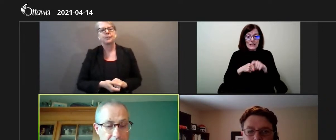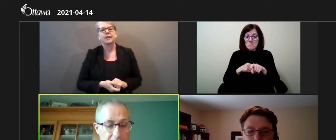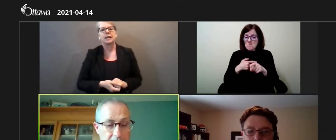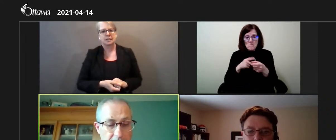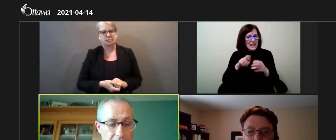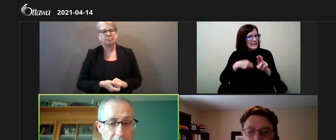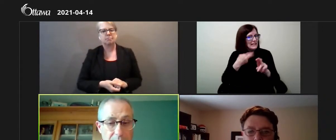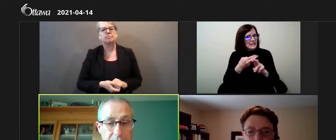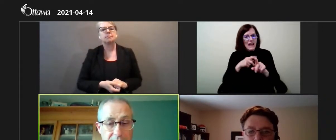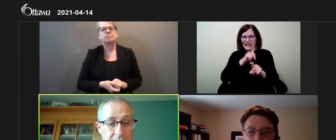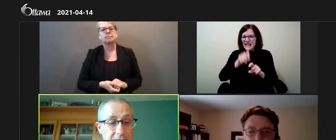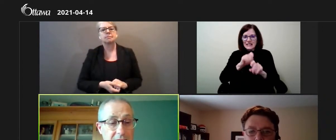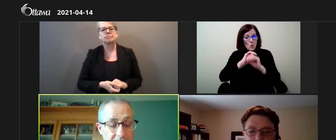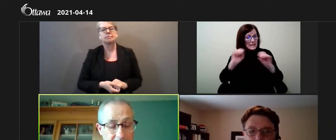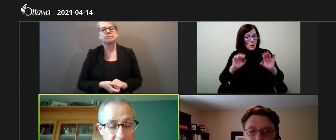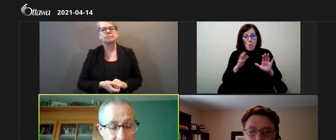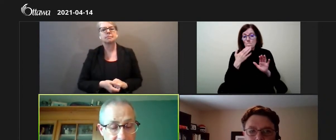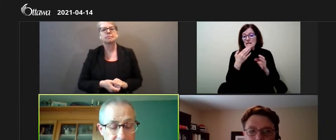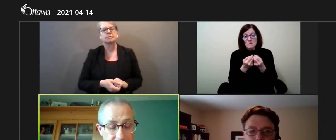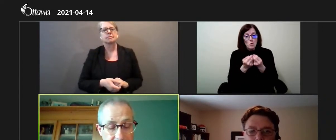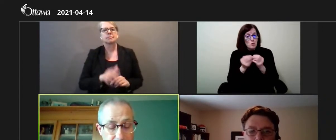Okay.